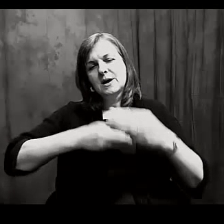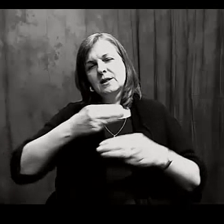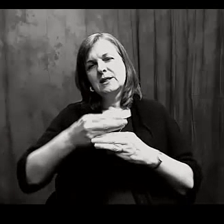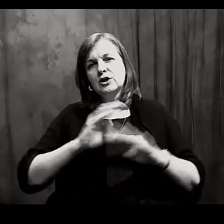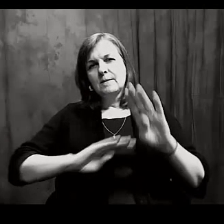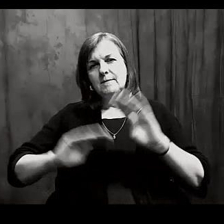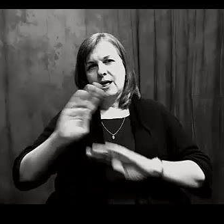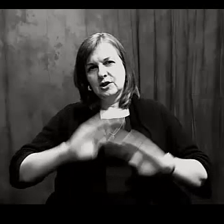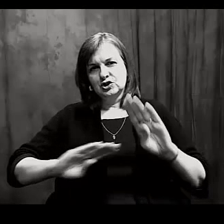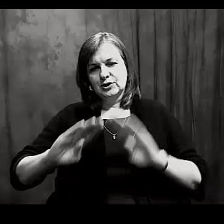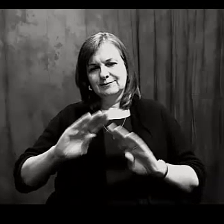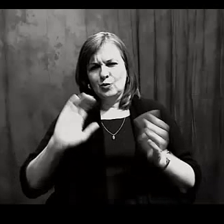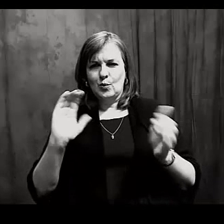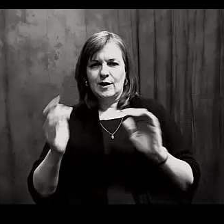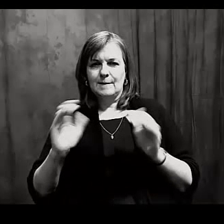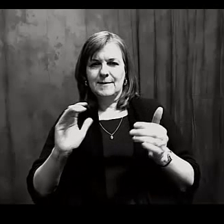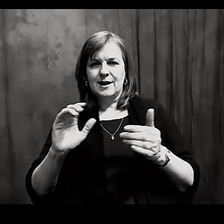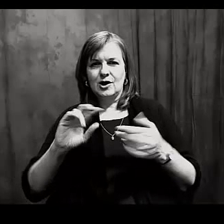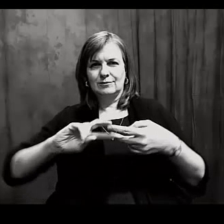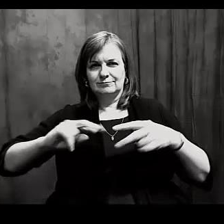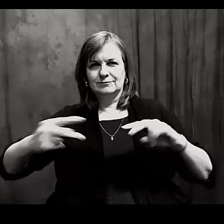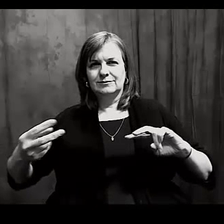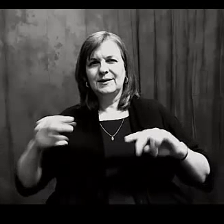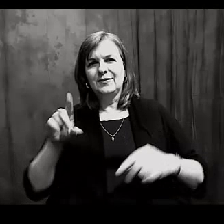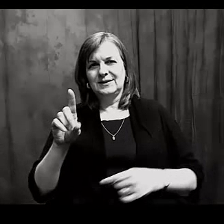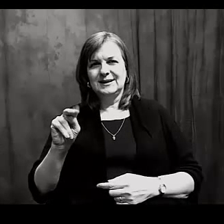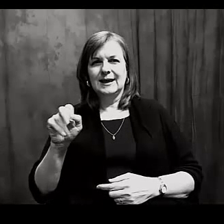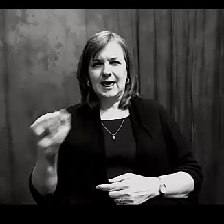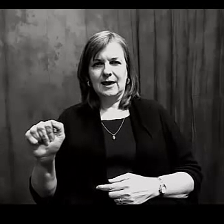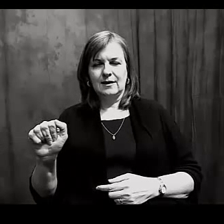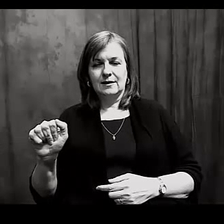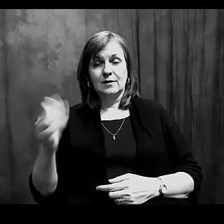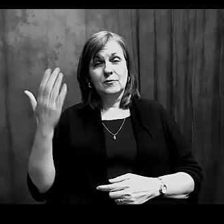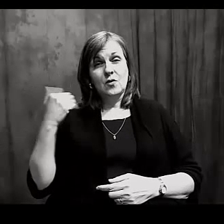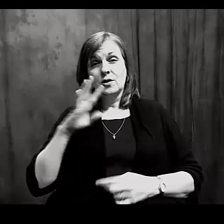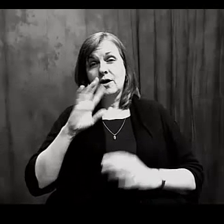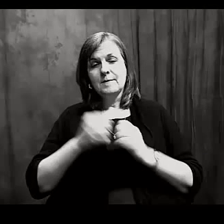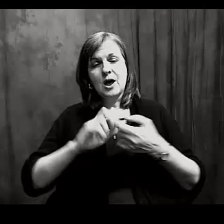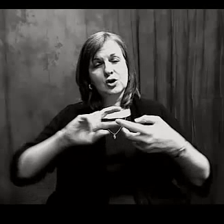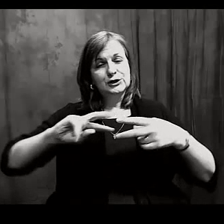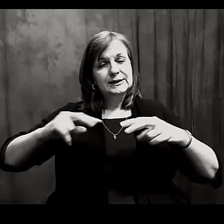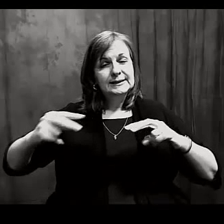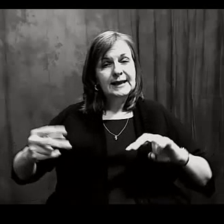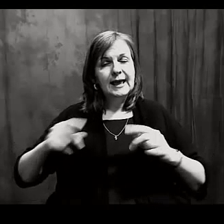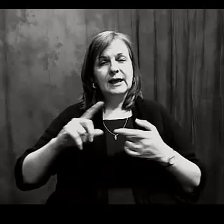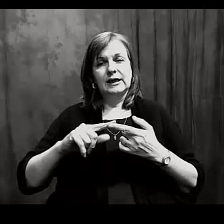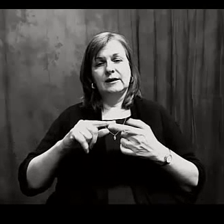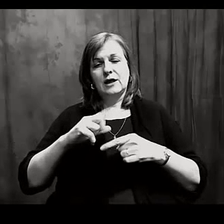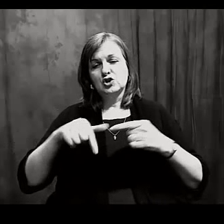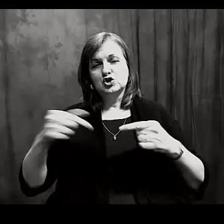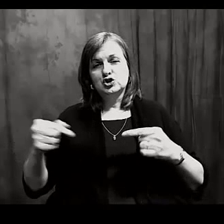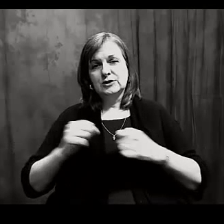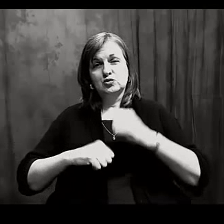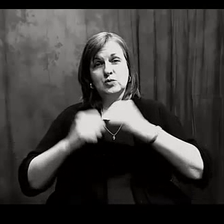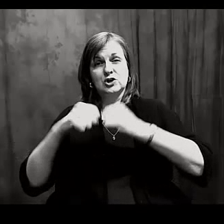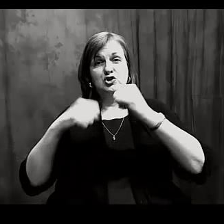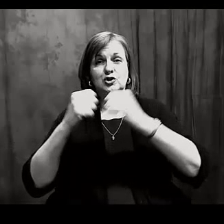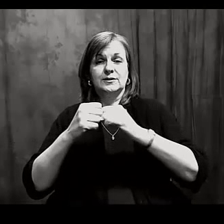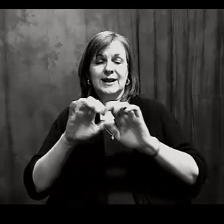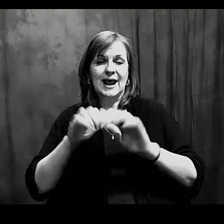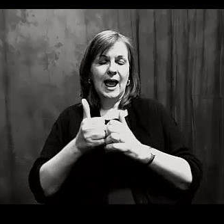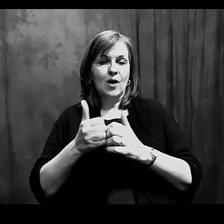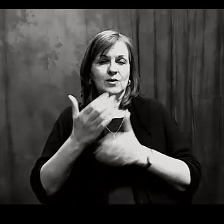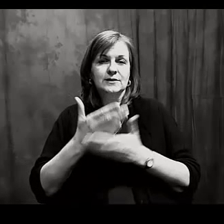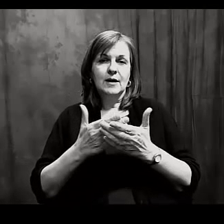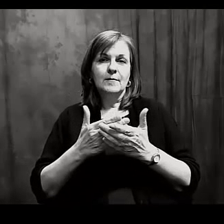study evolution. So comparing DNA. We've talked in the past about DNA and gene structures and